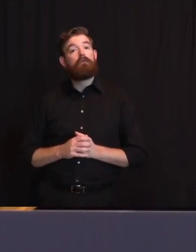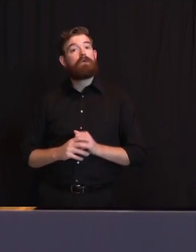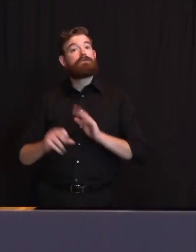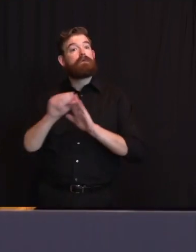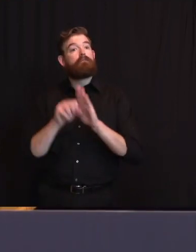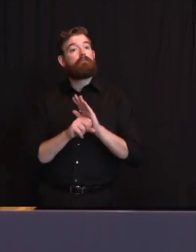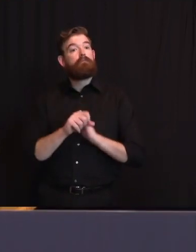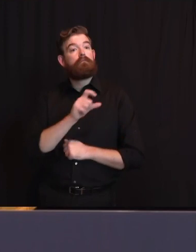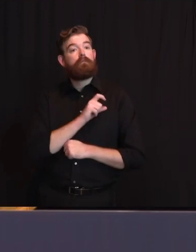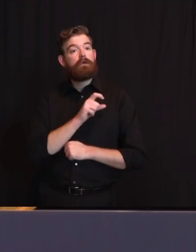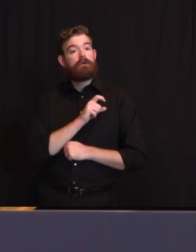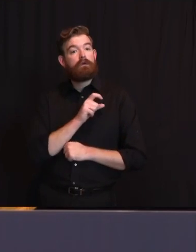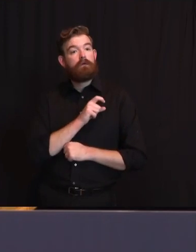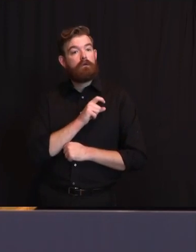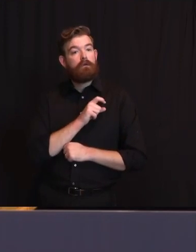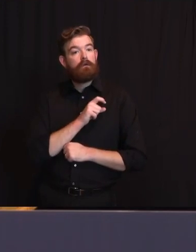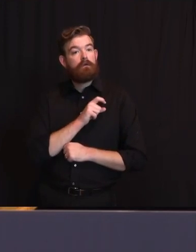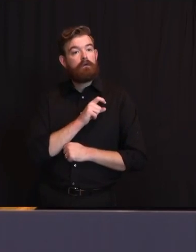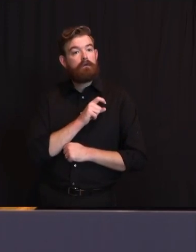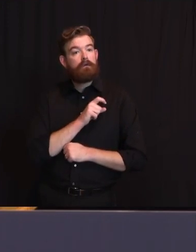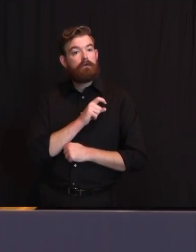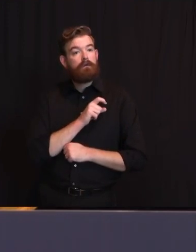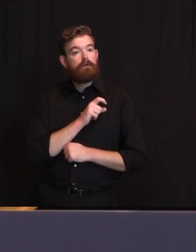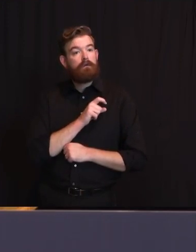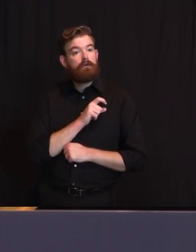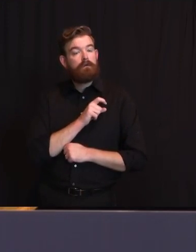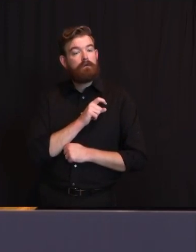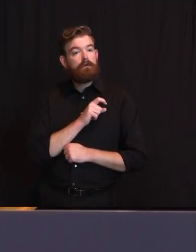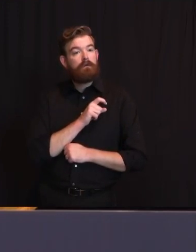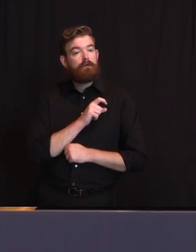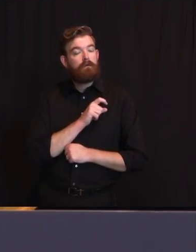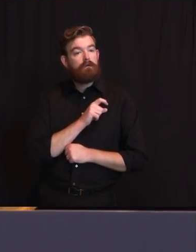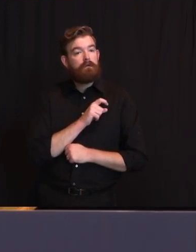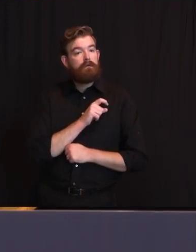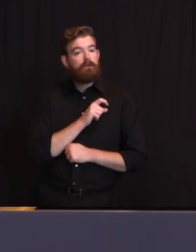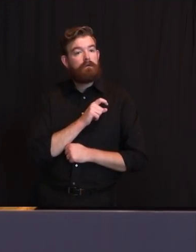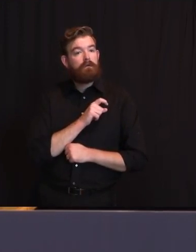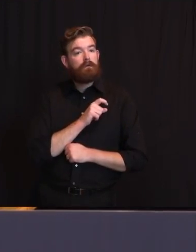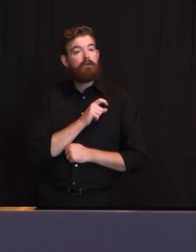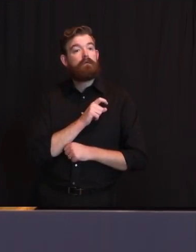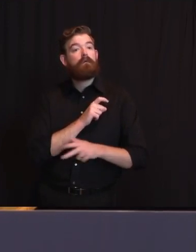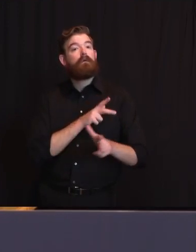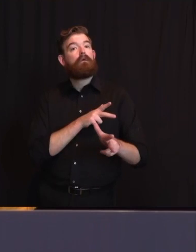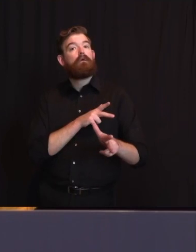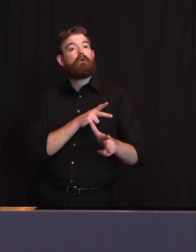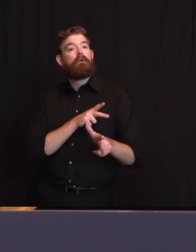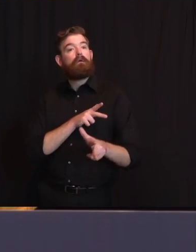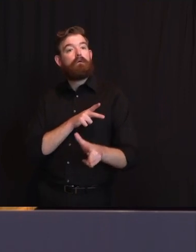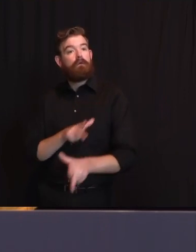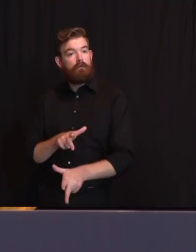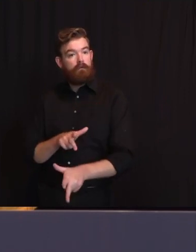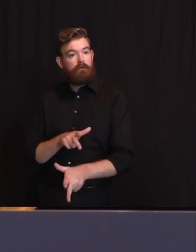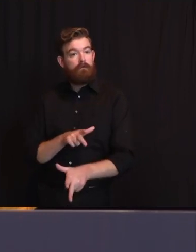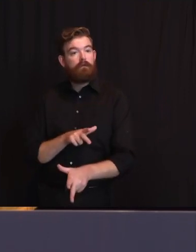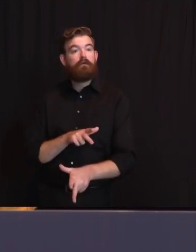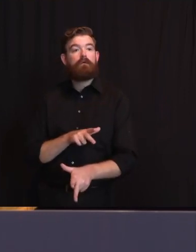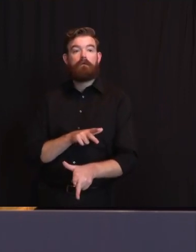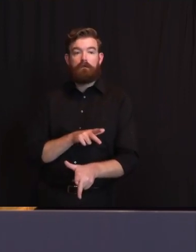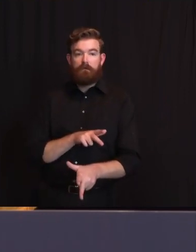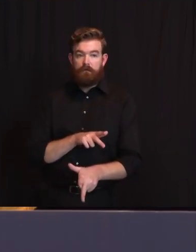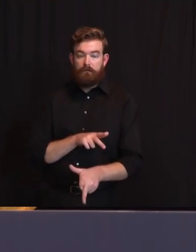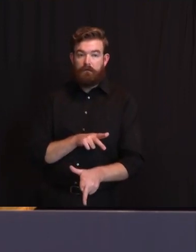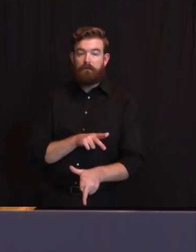only faced a written warning or a motor vehicle summons if they had stopped when asked. Since AG guidelines say pursuits should generally only take